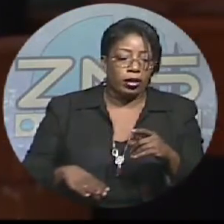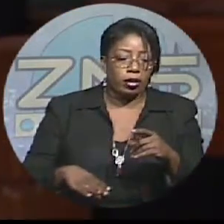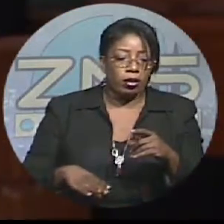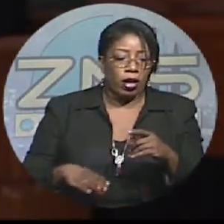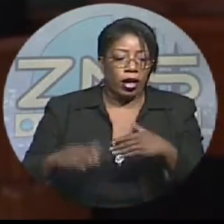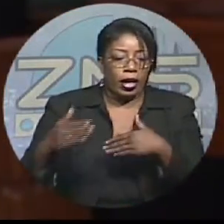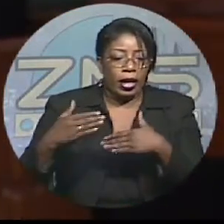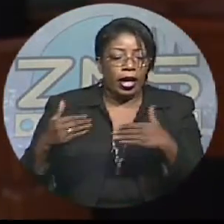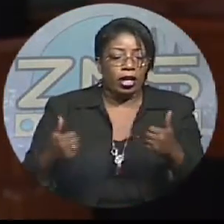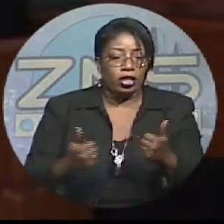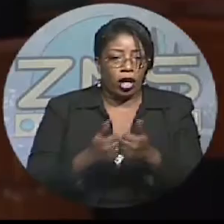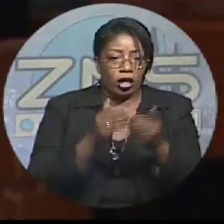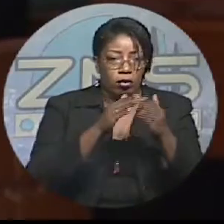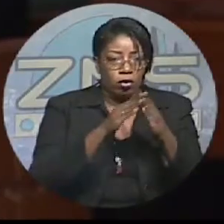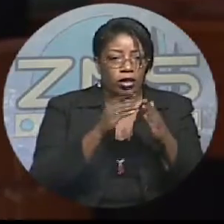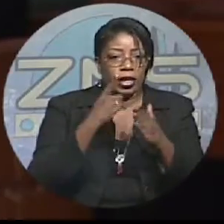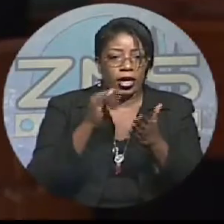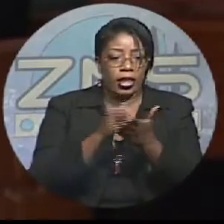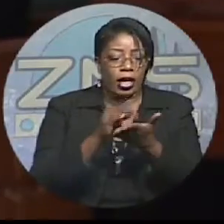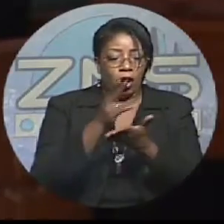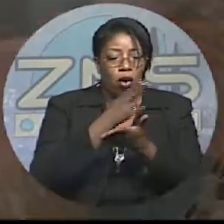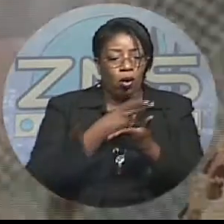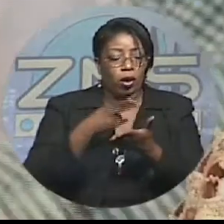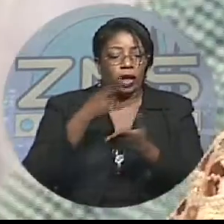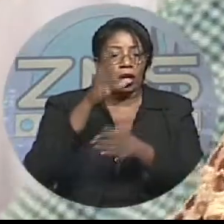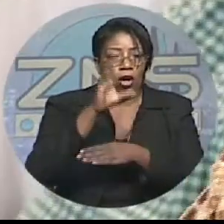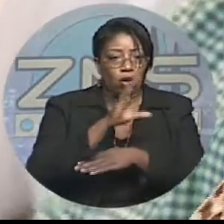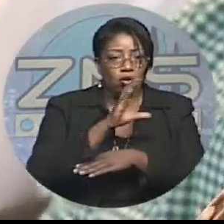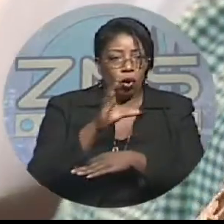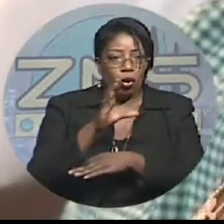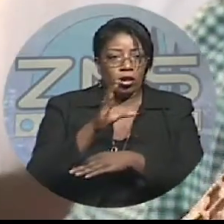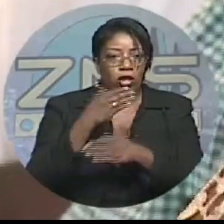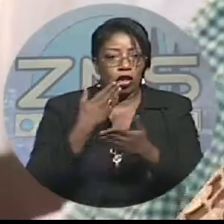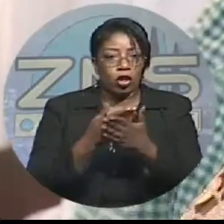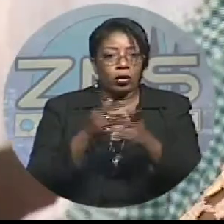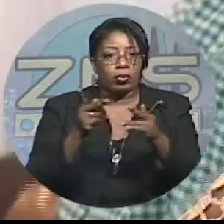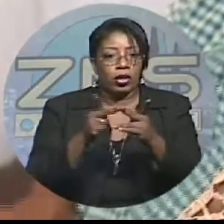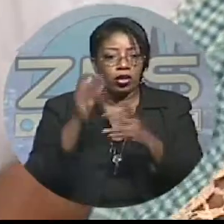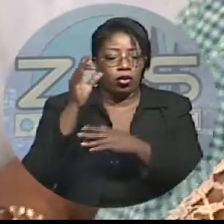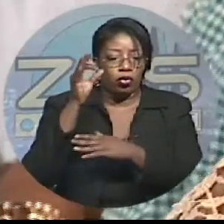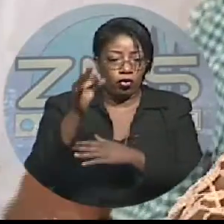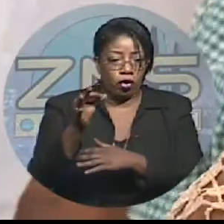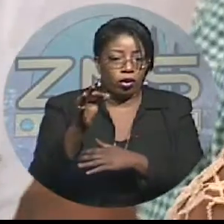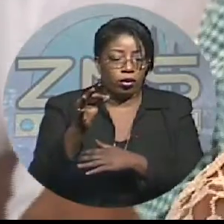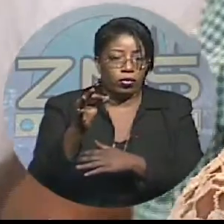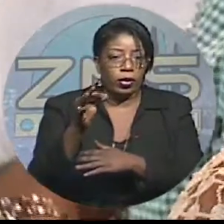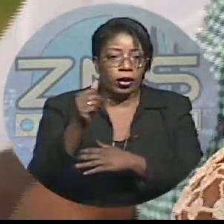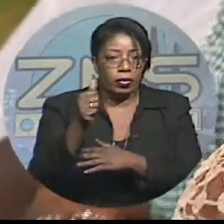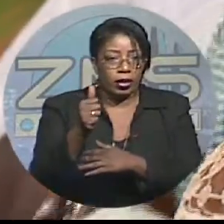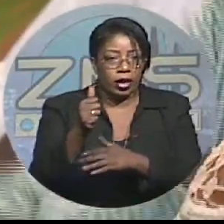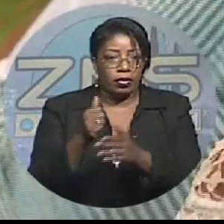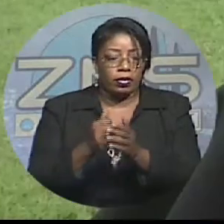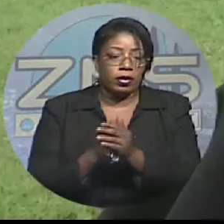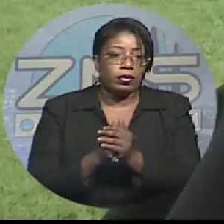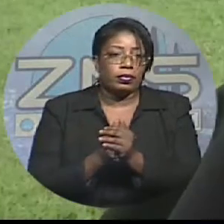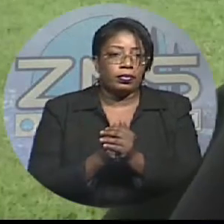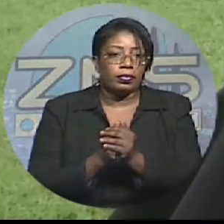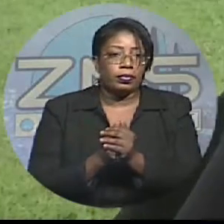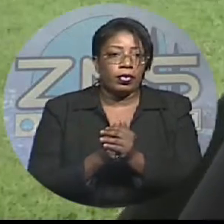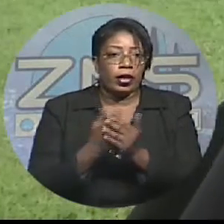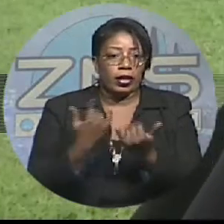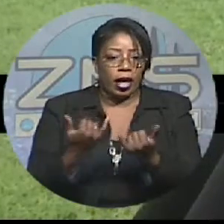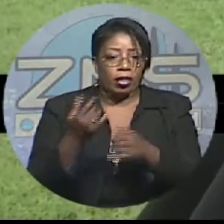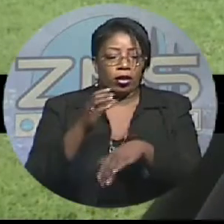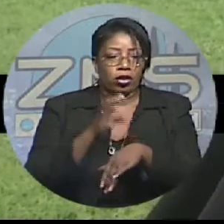community, Canon Lightbourne believes Holy Cross is in the perfect position to further its outreach. The church has made